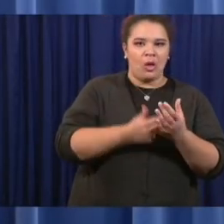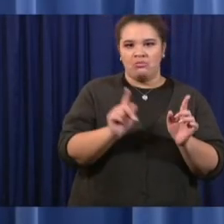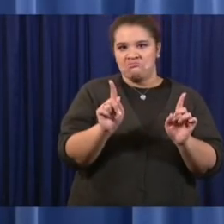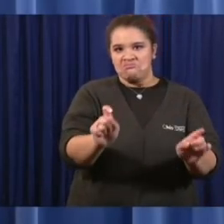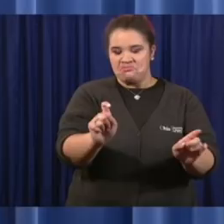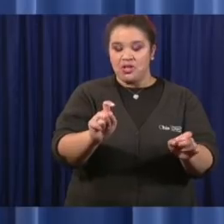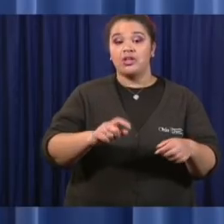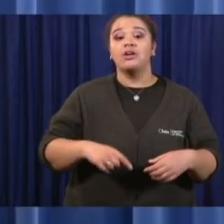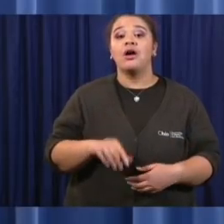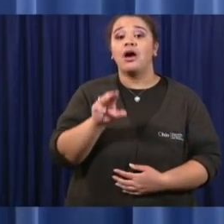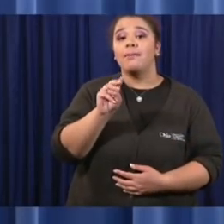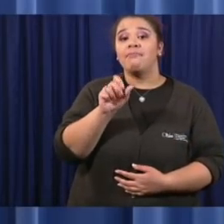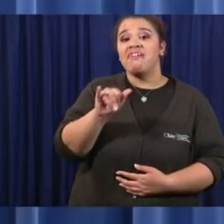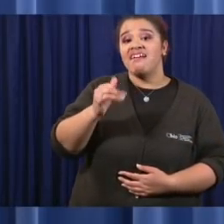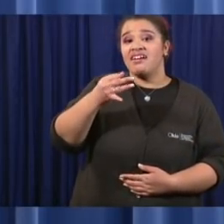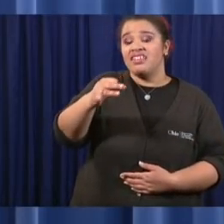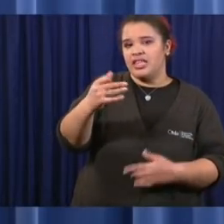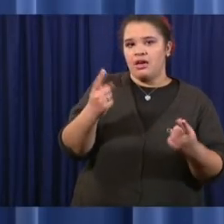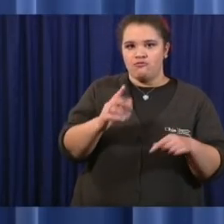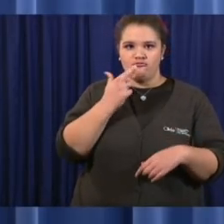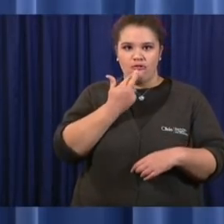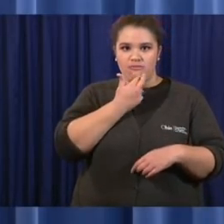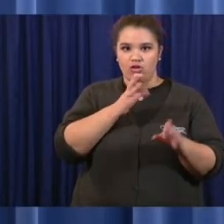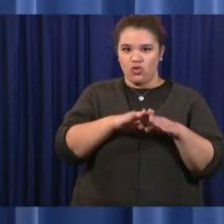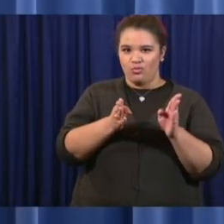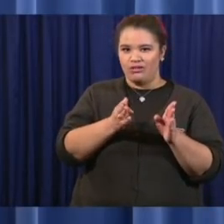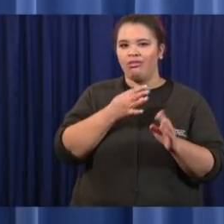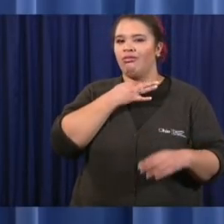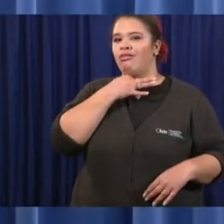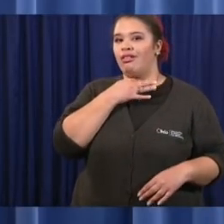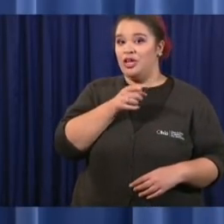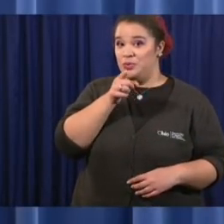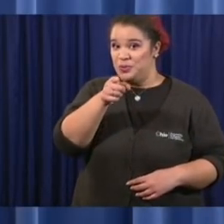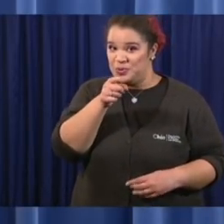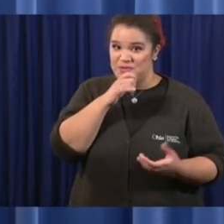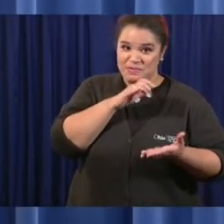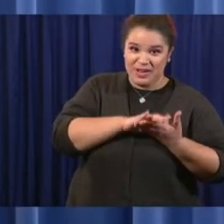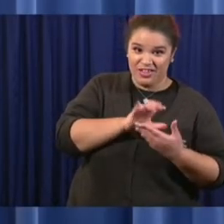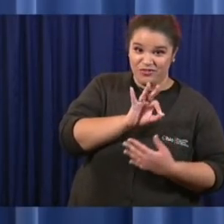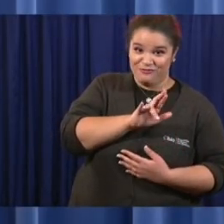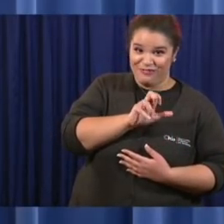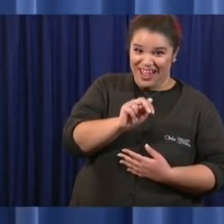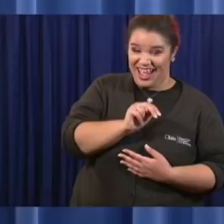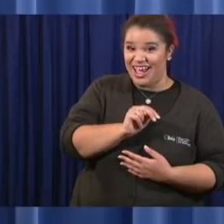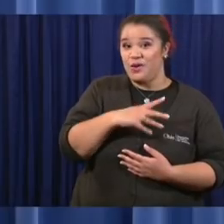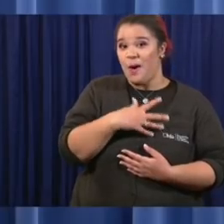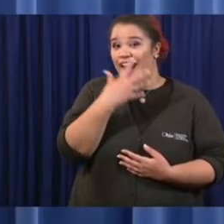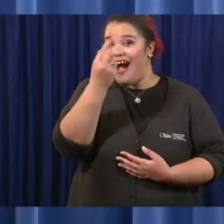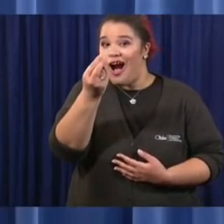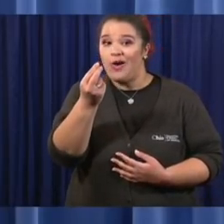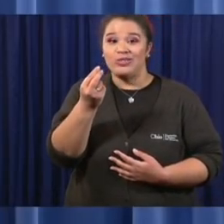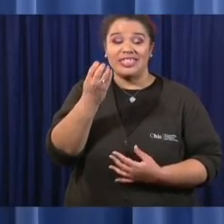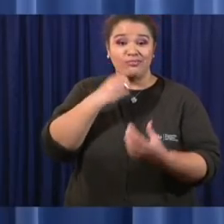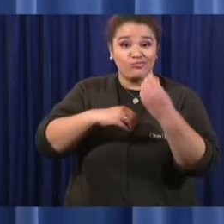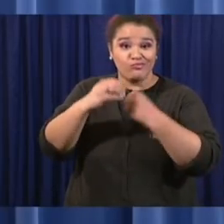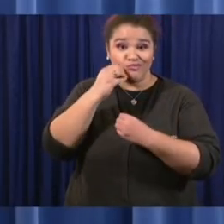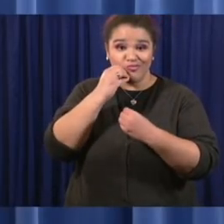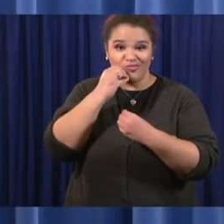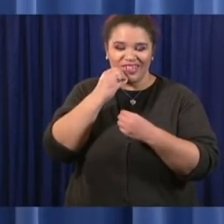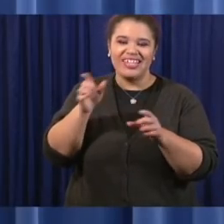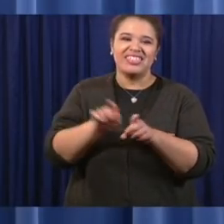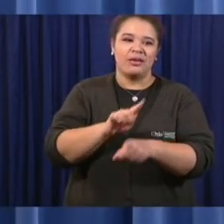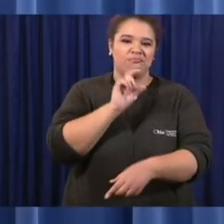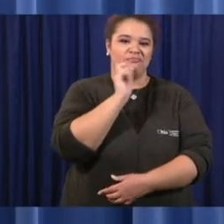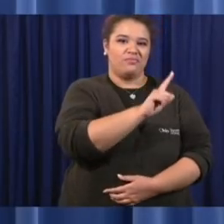19th, Governor, do you have personal plans for you and Fran to go out to dinner somewhere? And I have the same question for